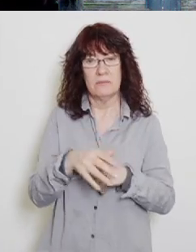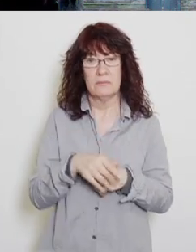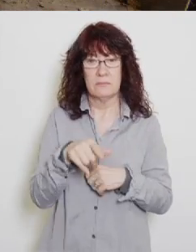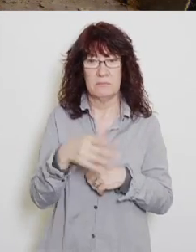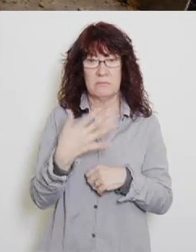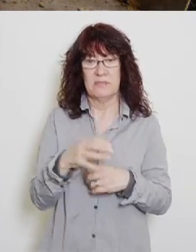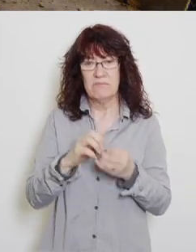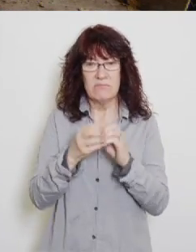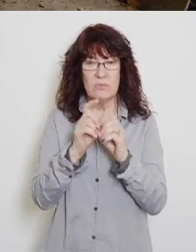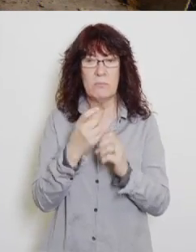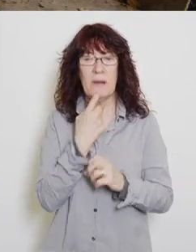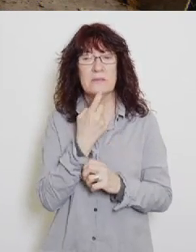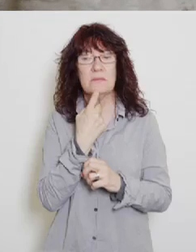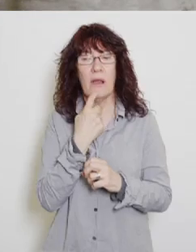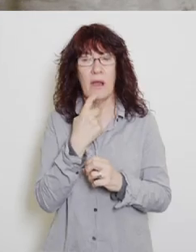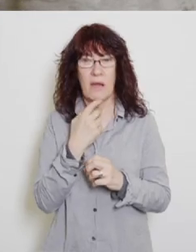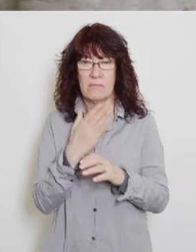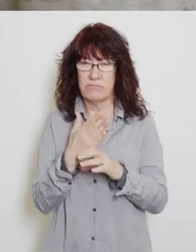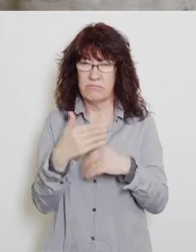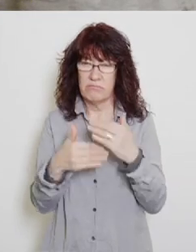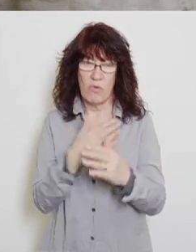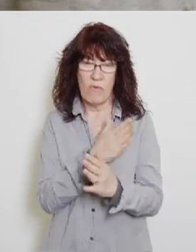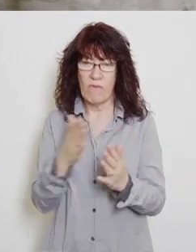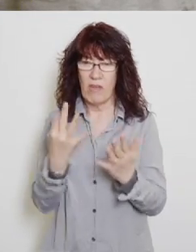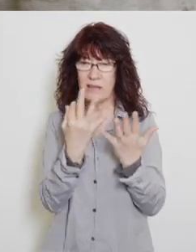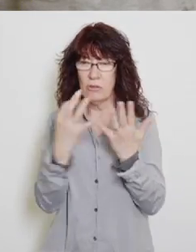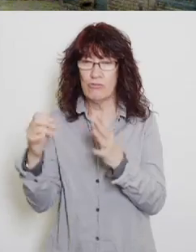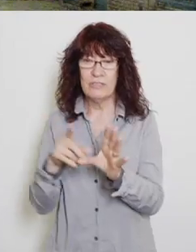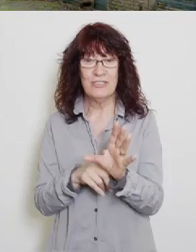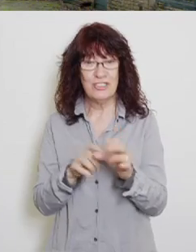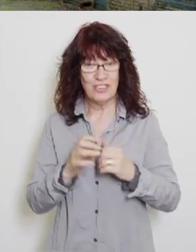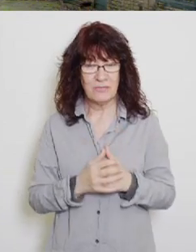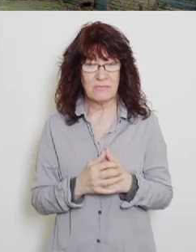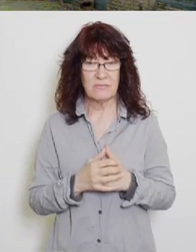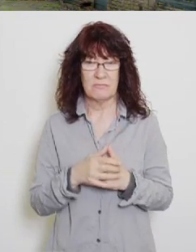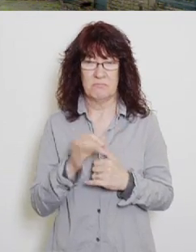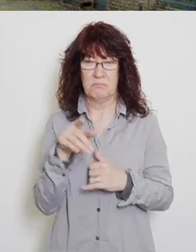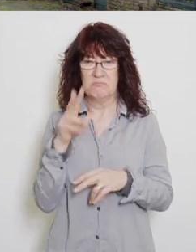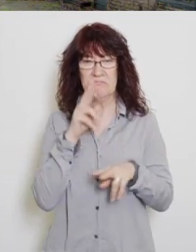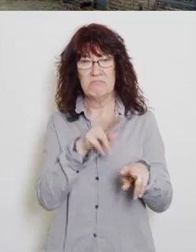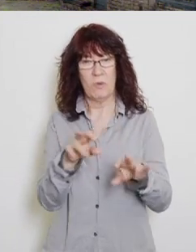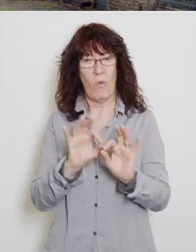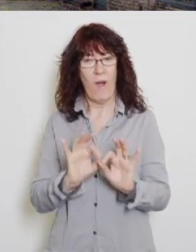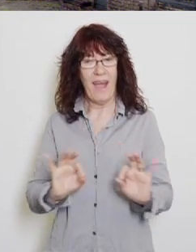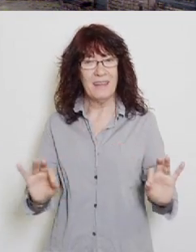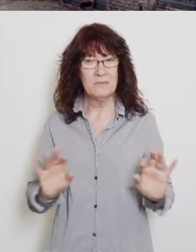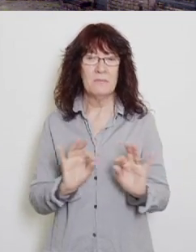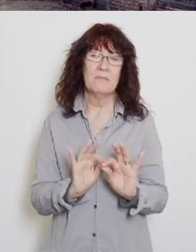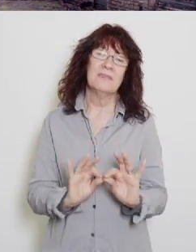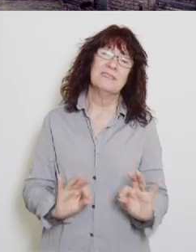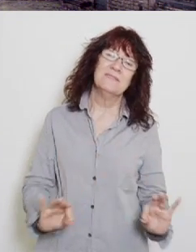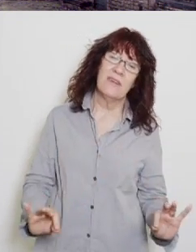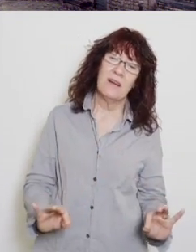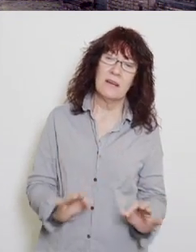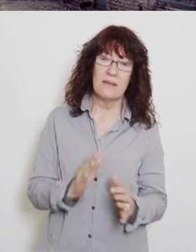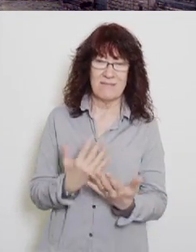of metalworking for more than 800 years. It may look quiet and peaceful now, but in its heyday, the